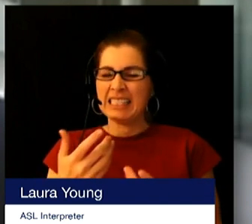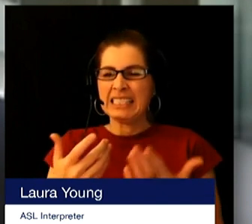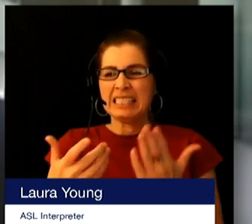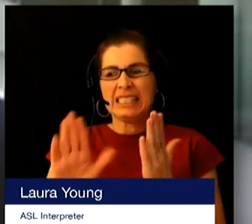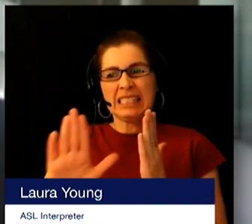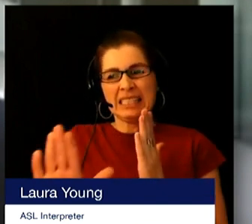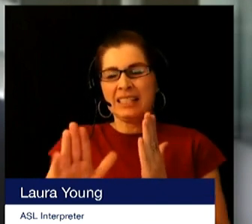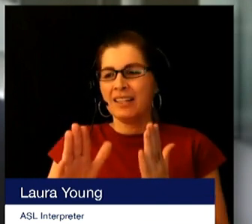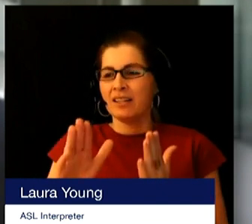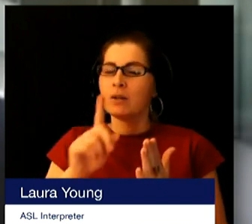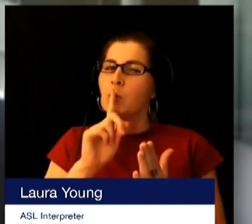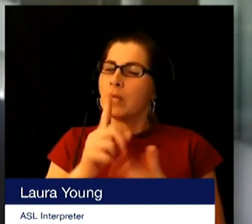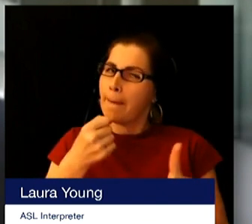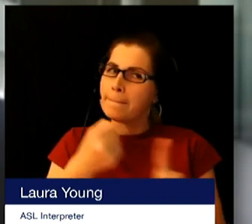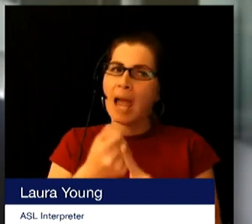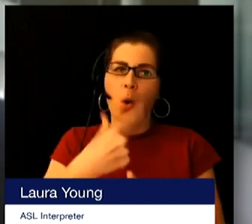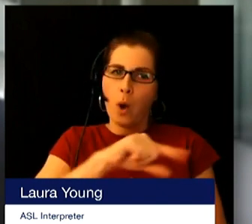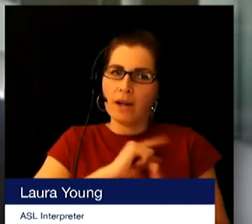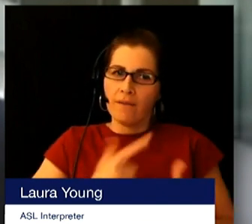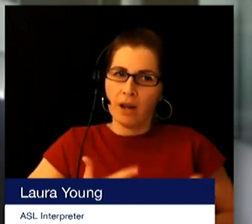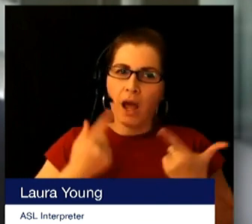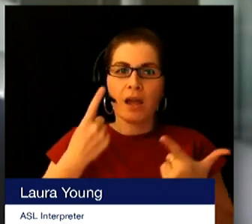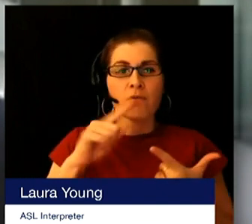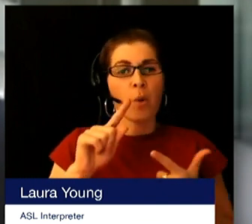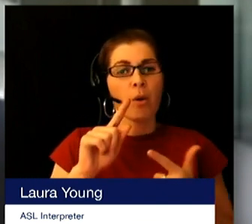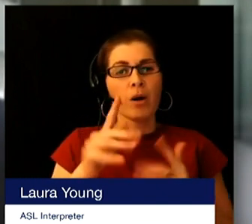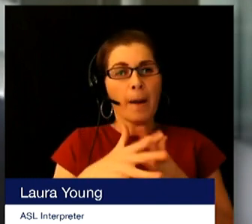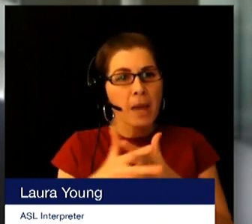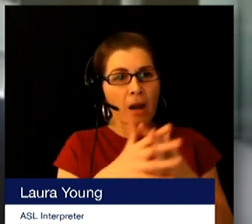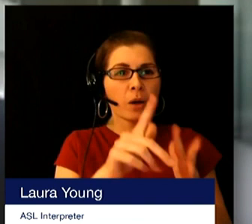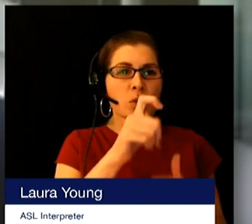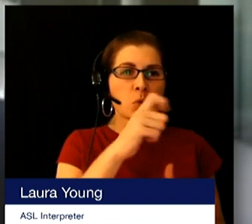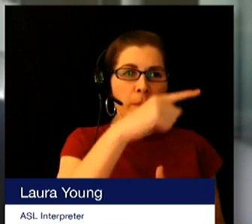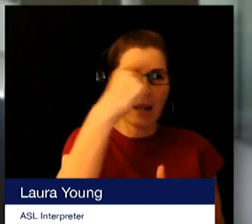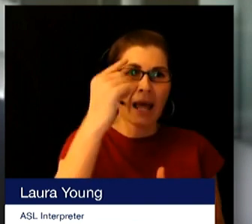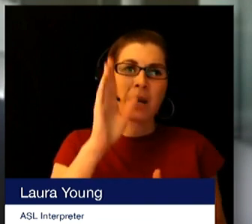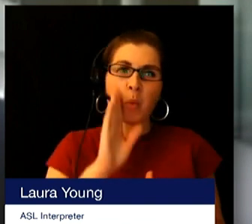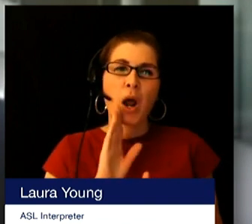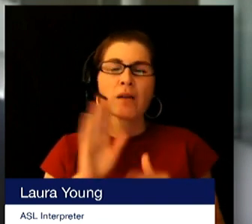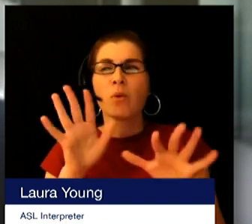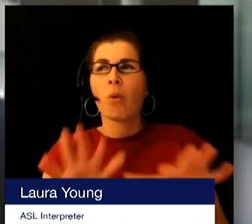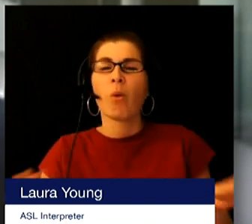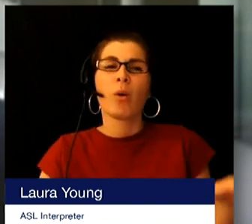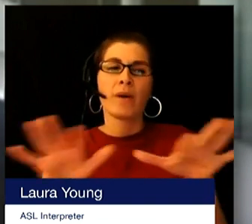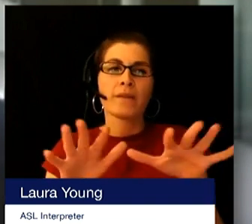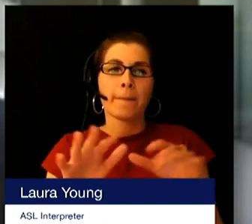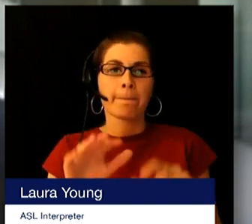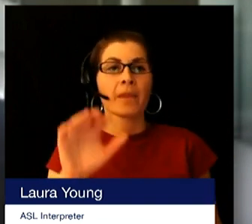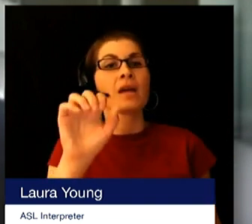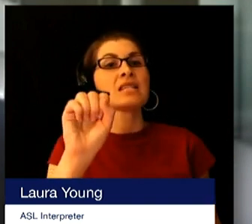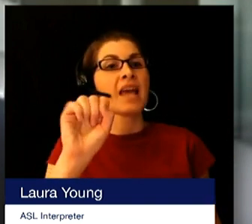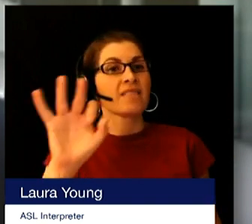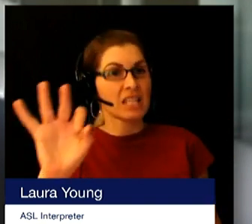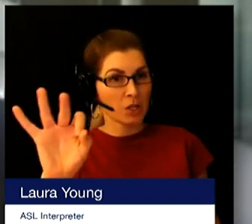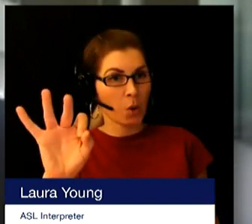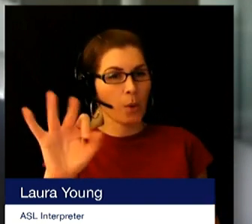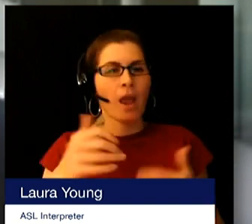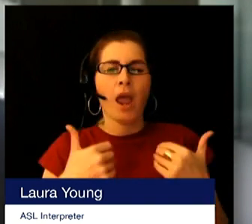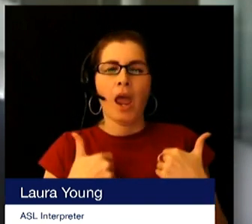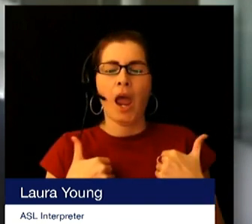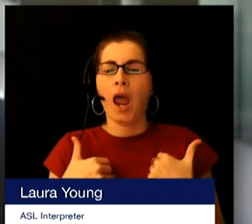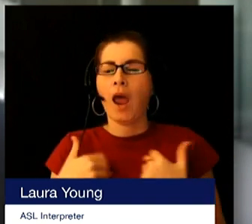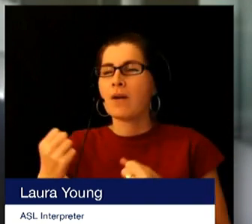impact quality of life for black and brown Americans across the country. And in San Francisco, we have decades worth of